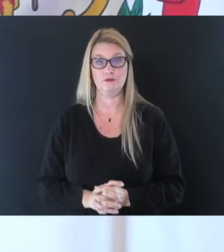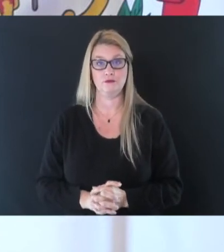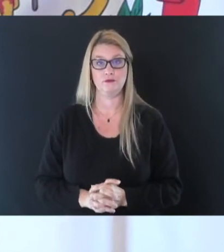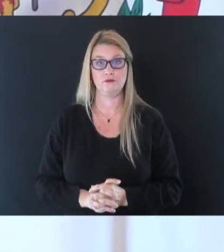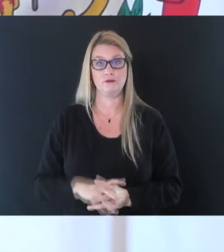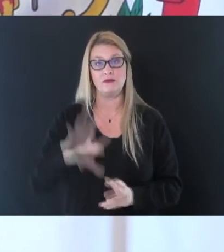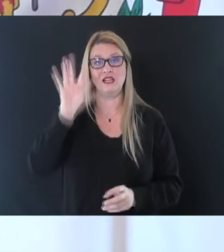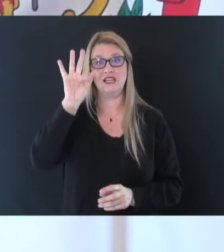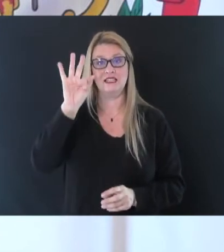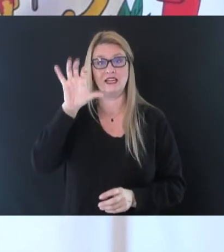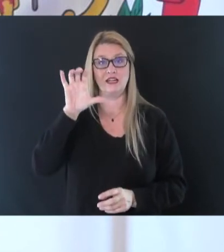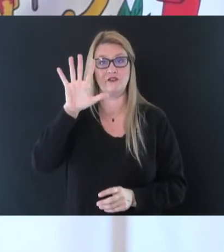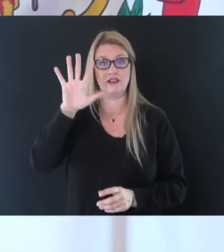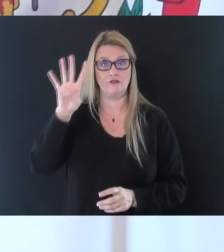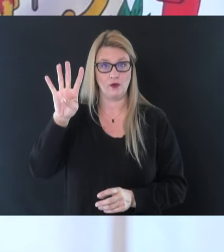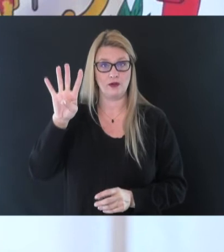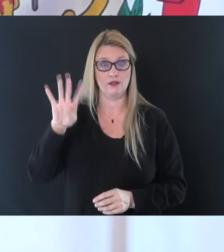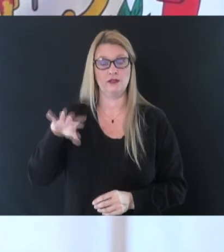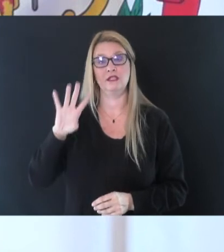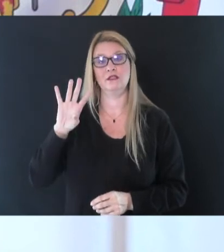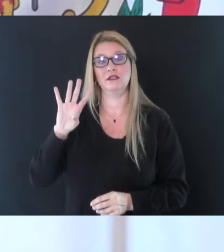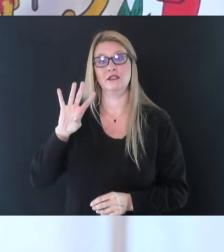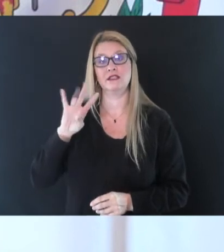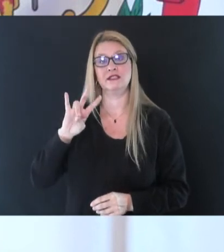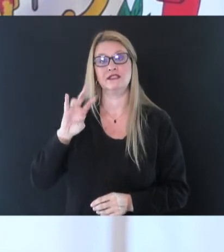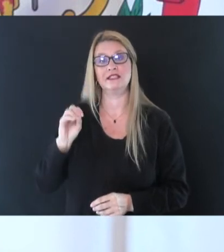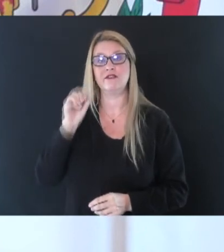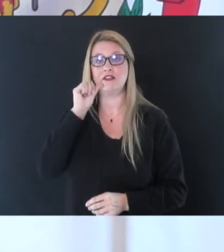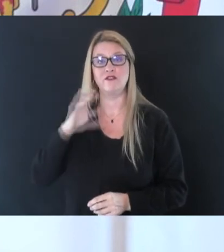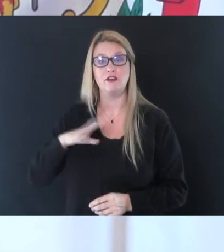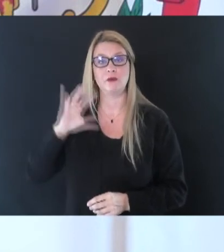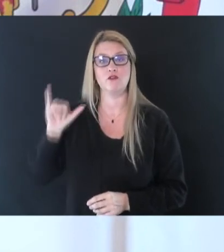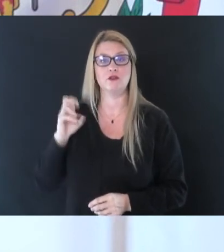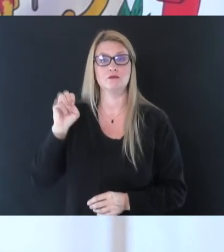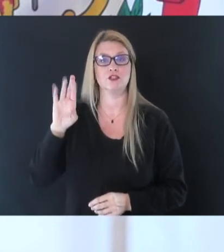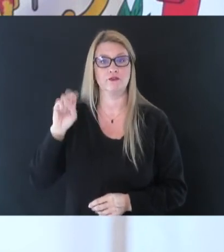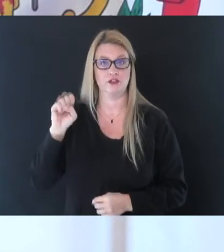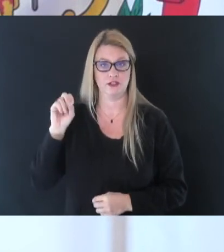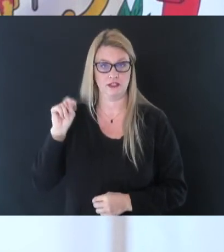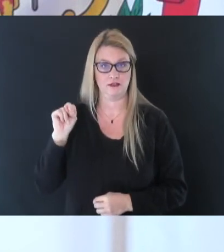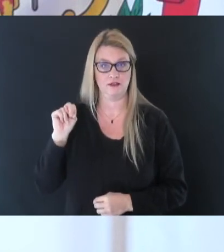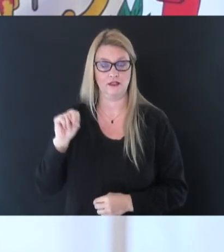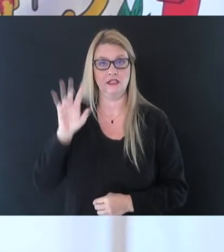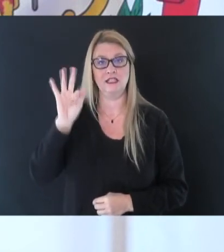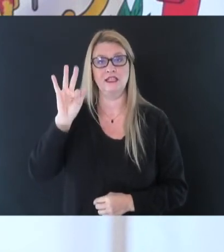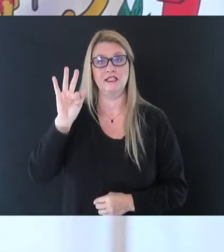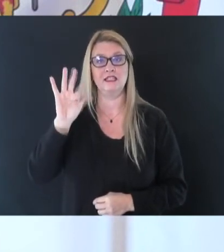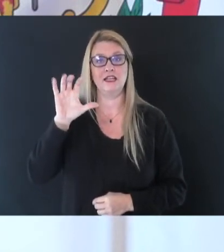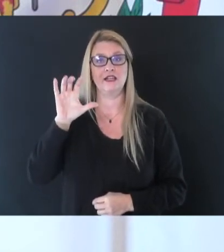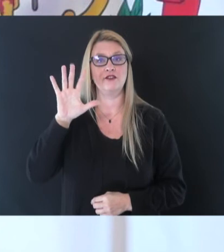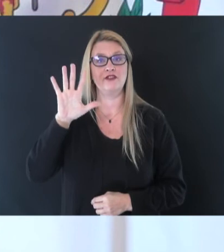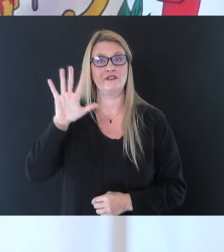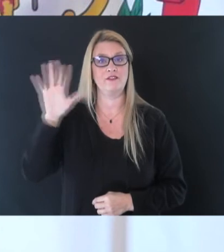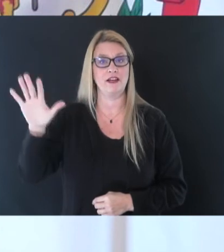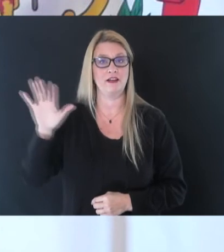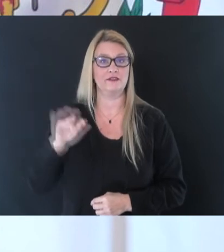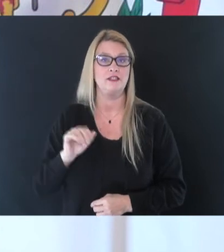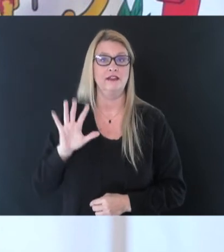Our 1954th death is a 70-year-old female from Jefferson County. Our 1955th death